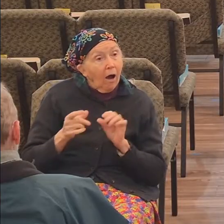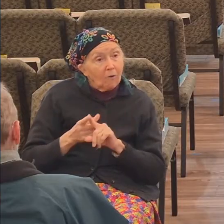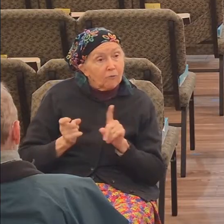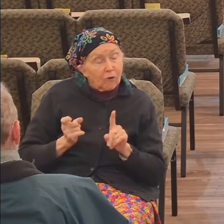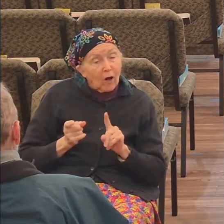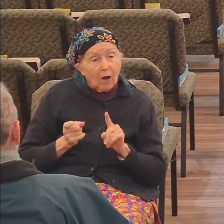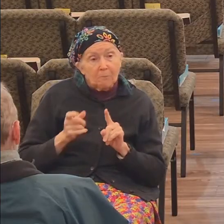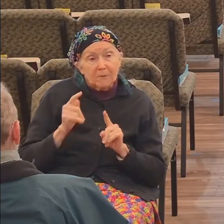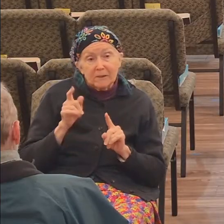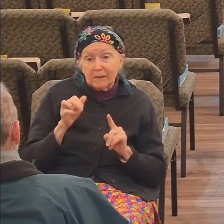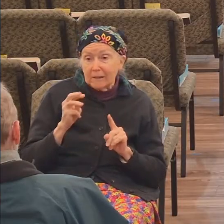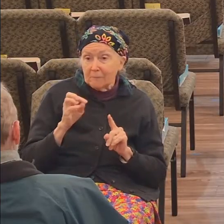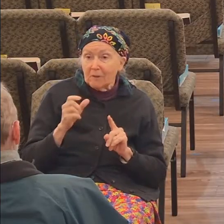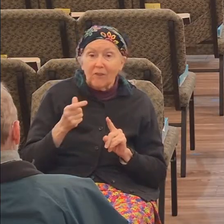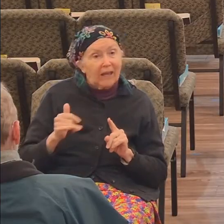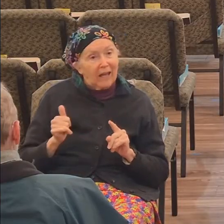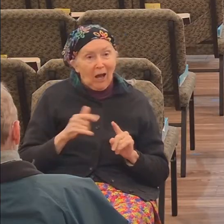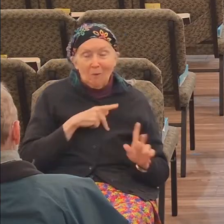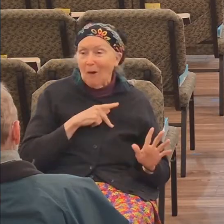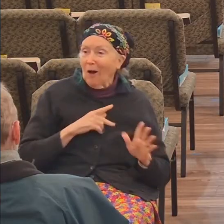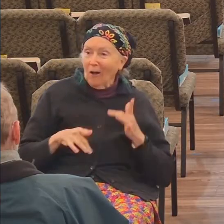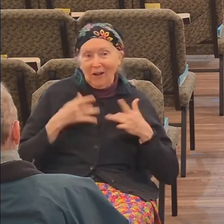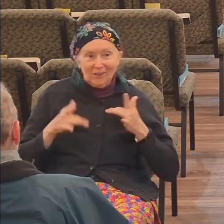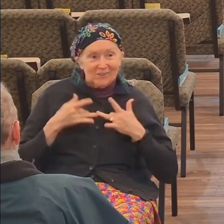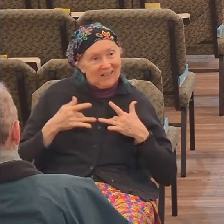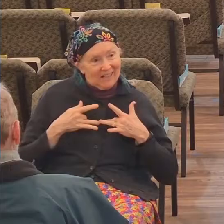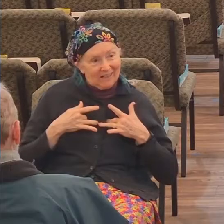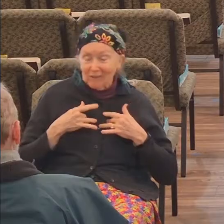his first communication,